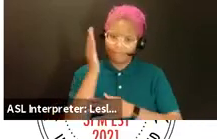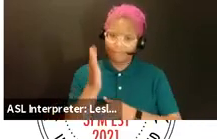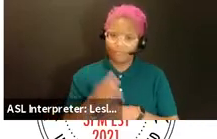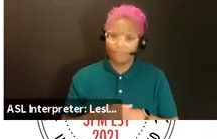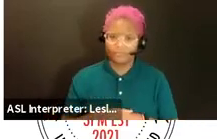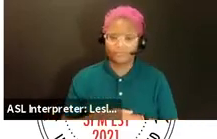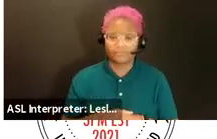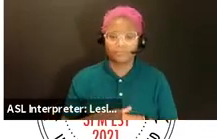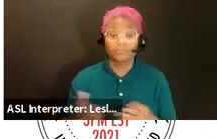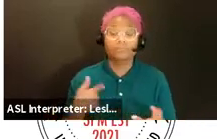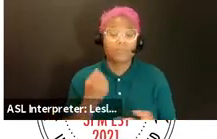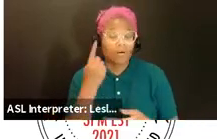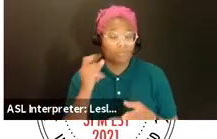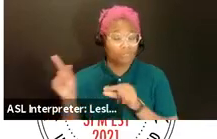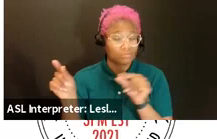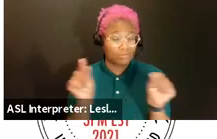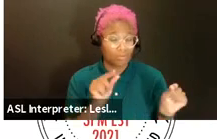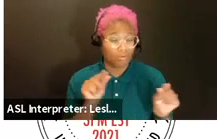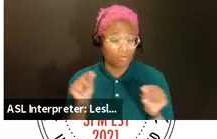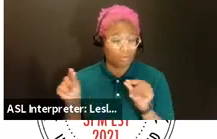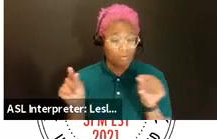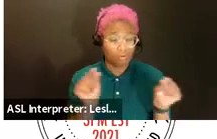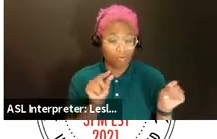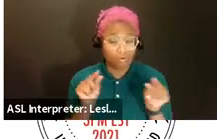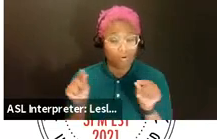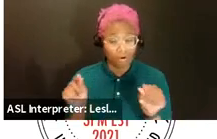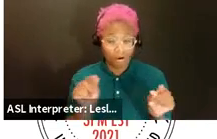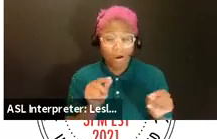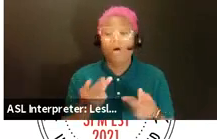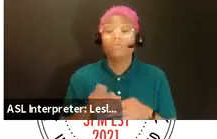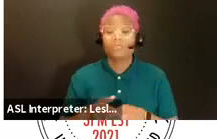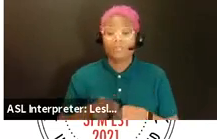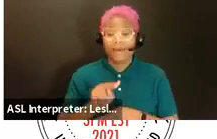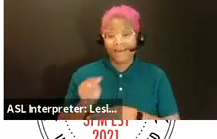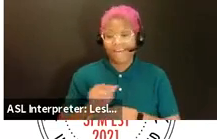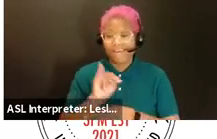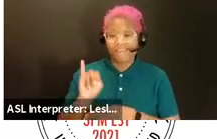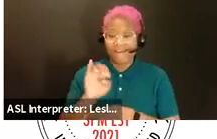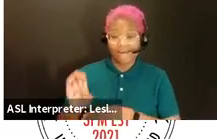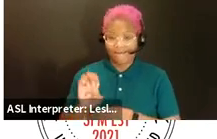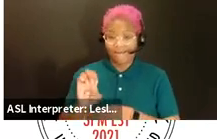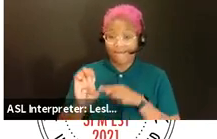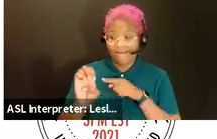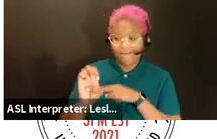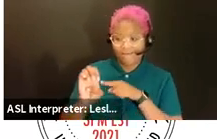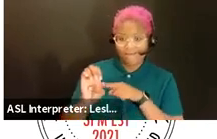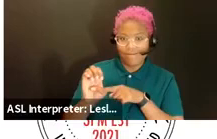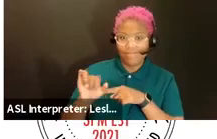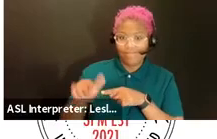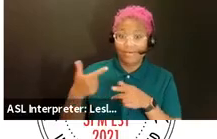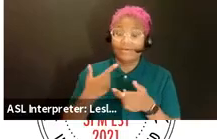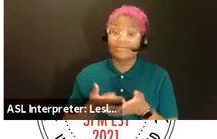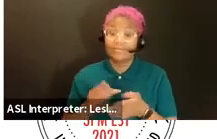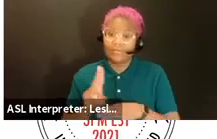There are rumors that national interest exceptions are being processed by passport control at